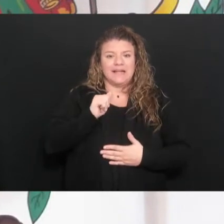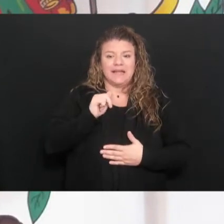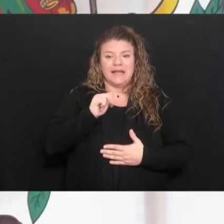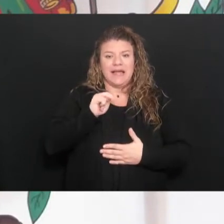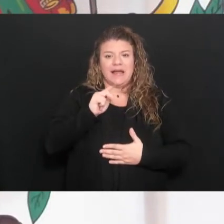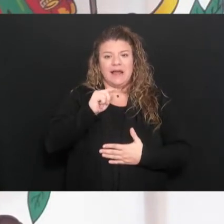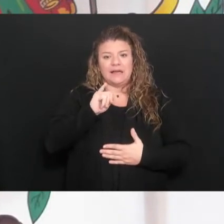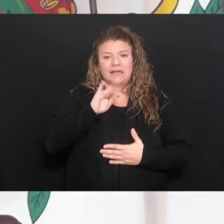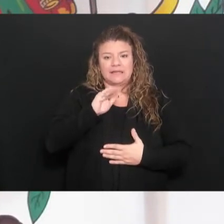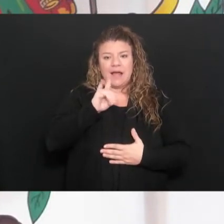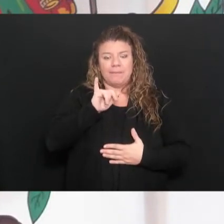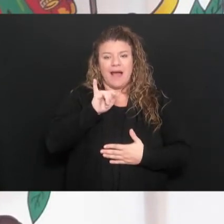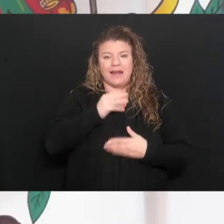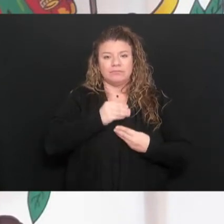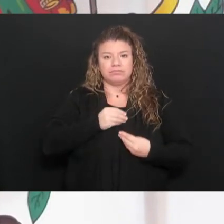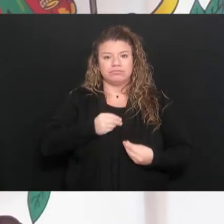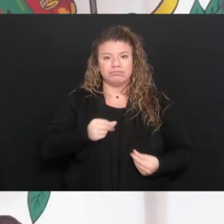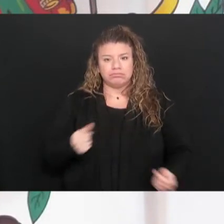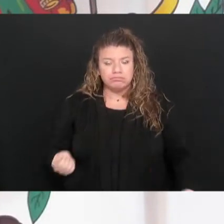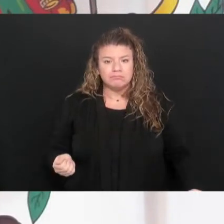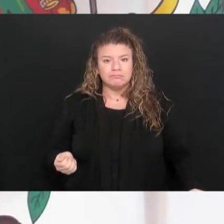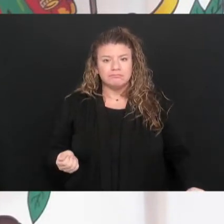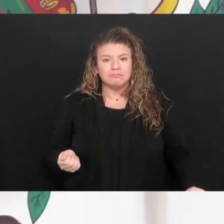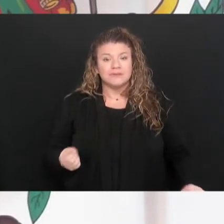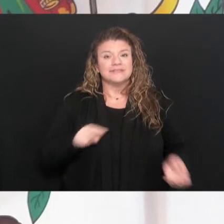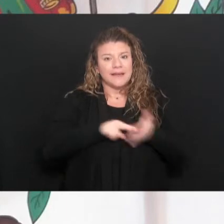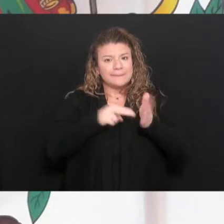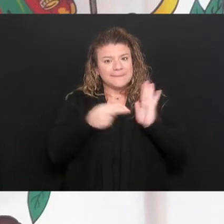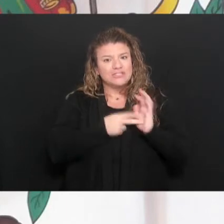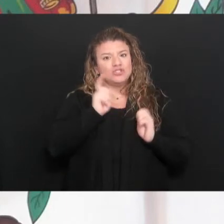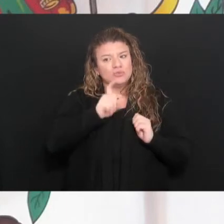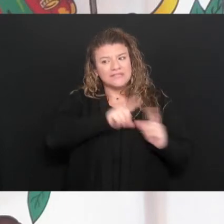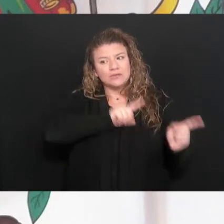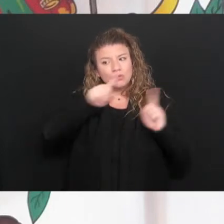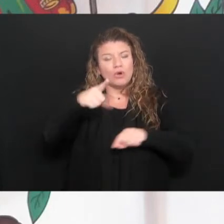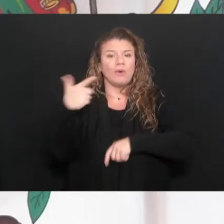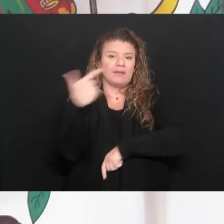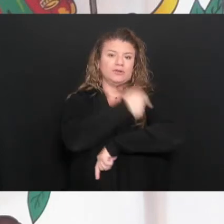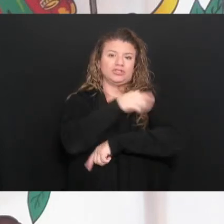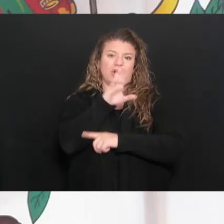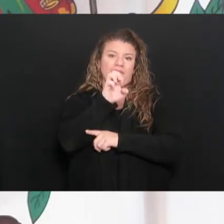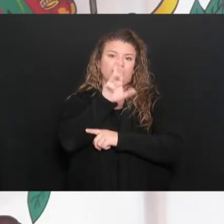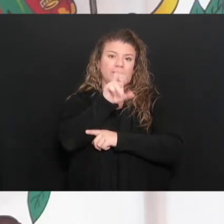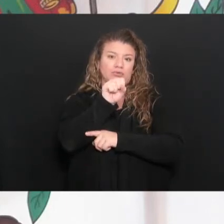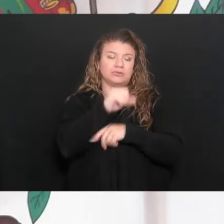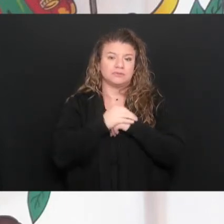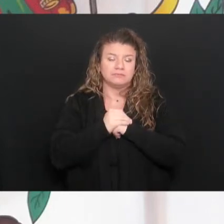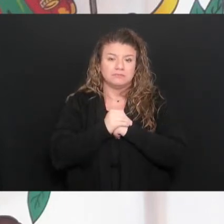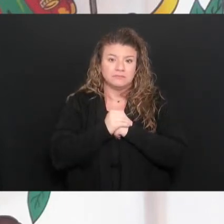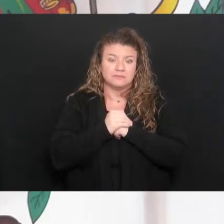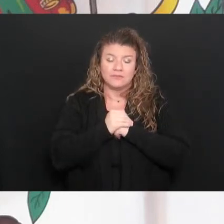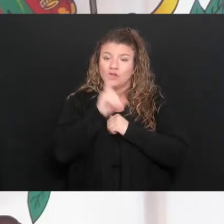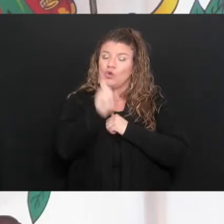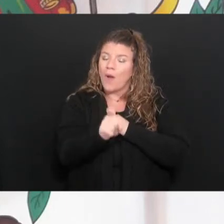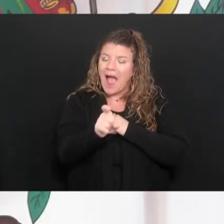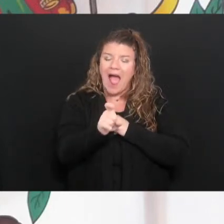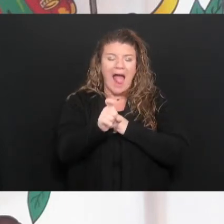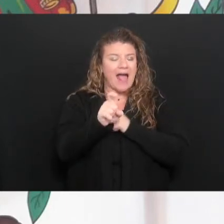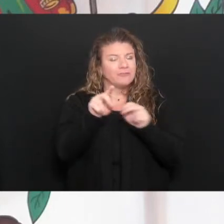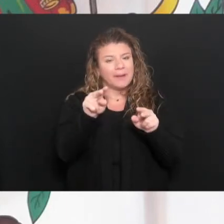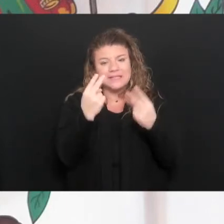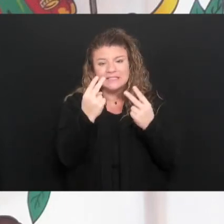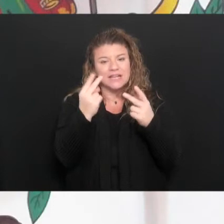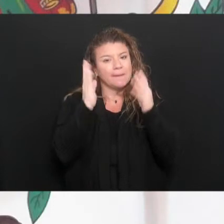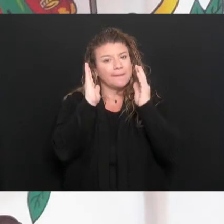and you need your booster shot. You got to listen to me. You know, absolutely, without